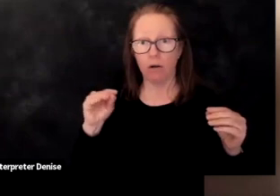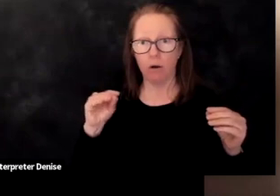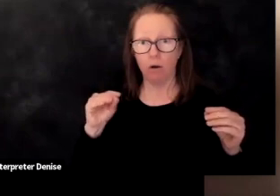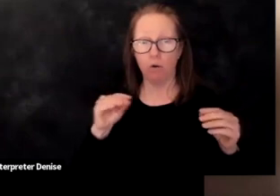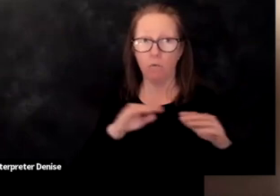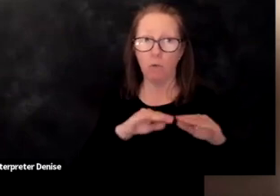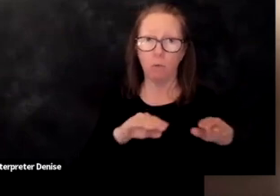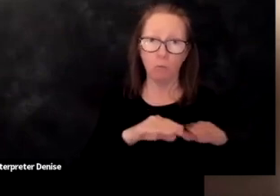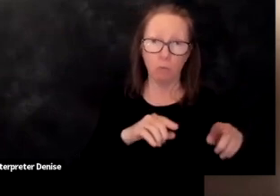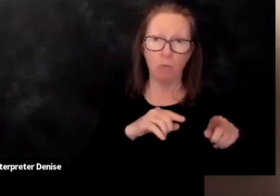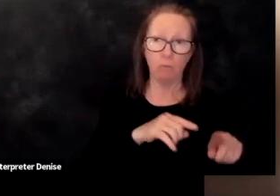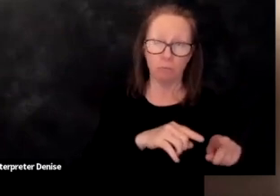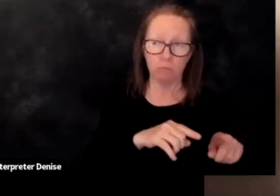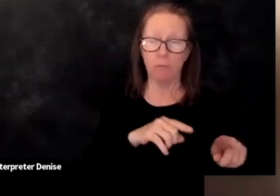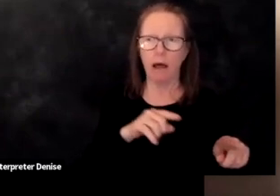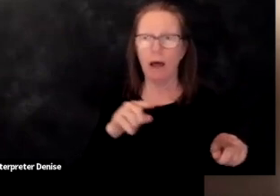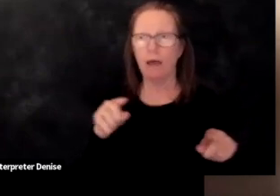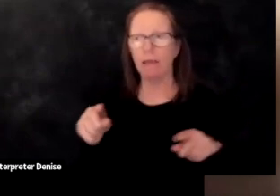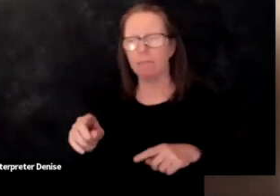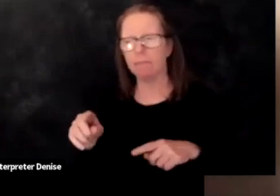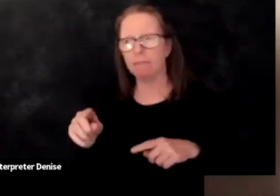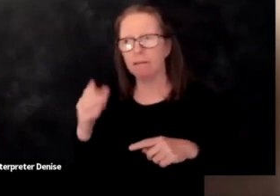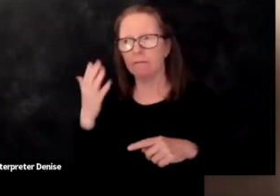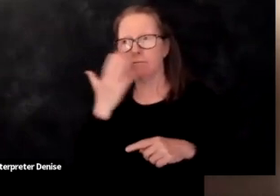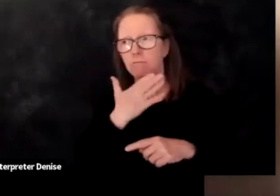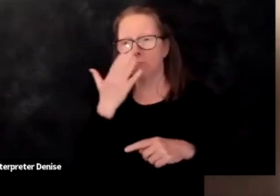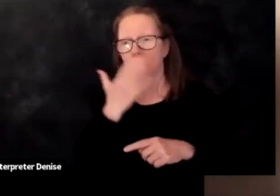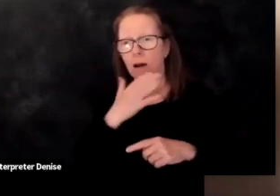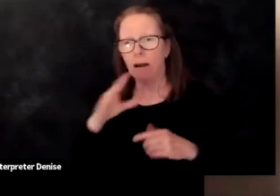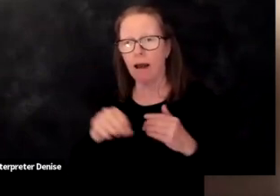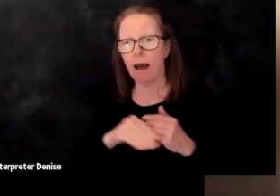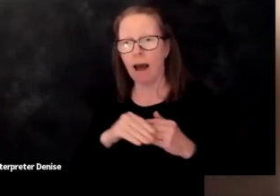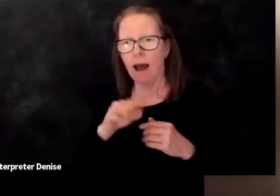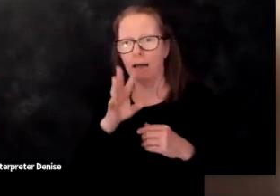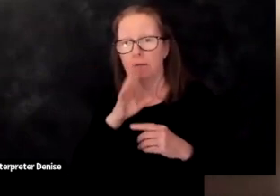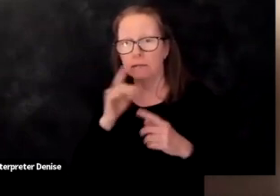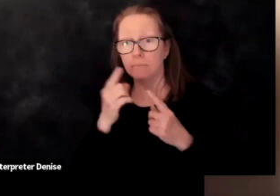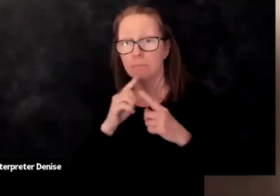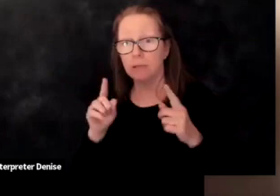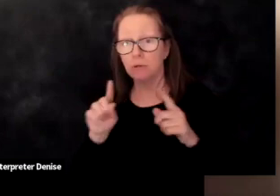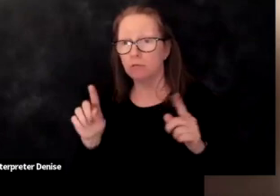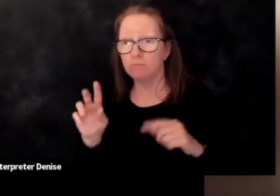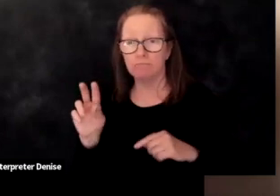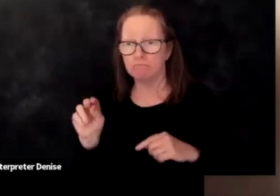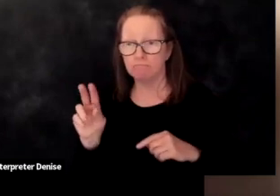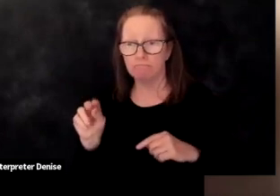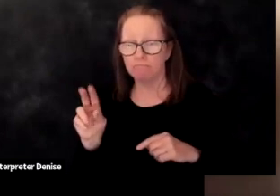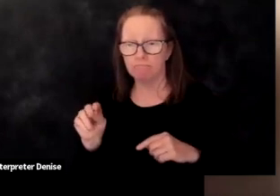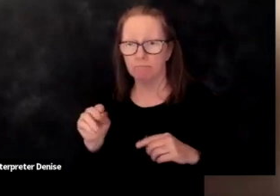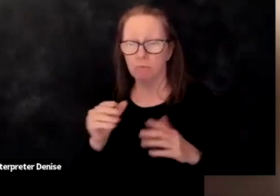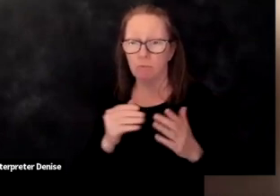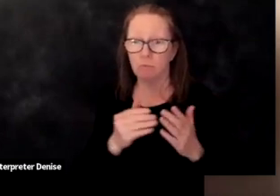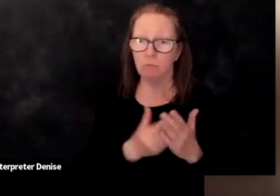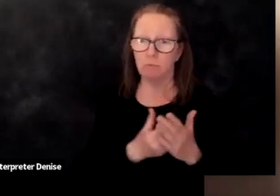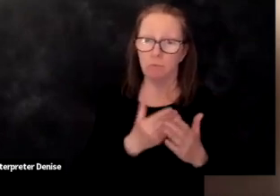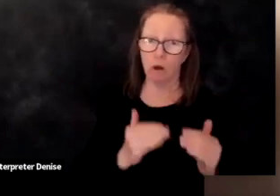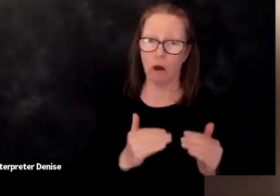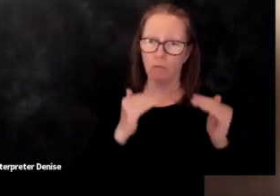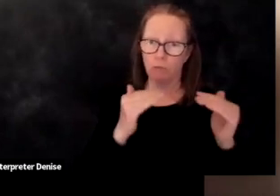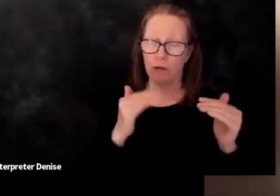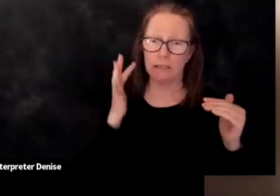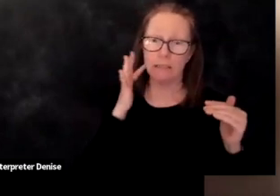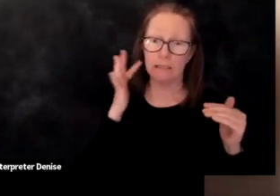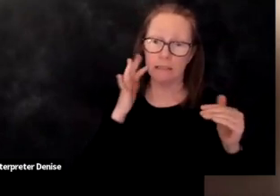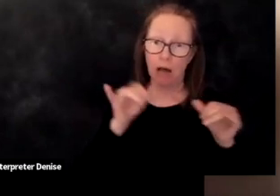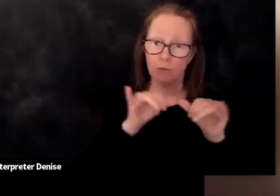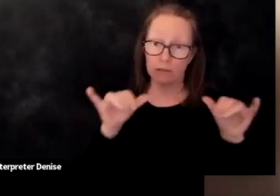So exterior lighting's already, new exterior lighting already in place. The upgraded sound system will include an